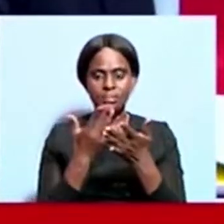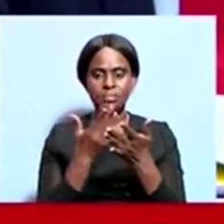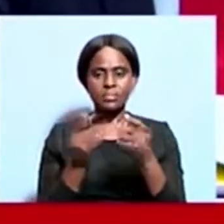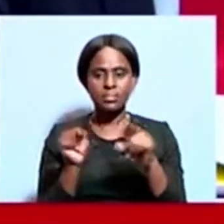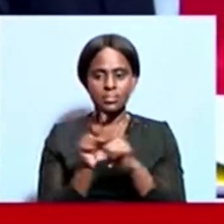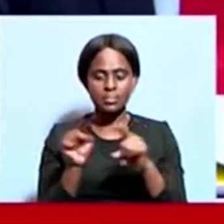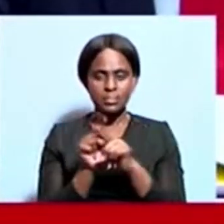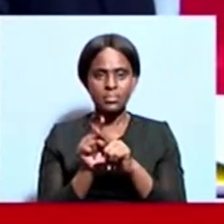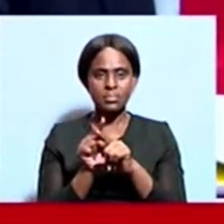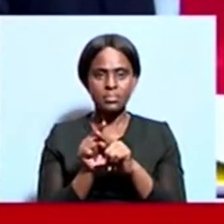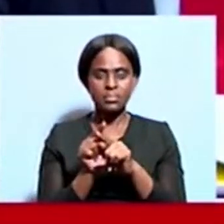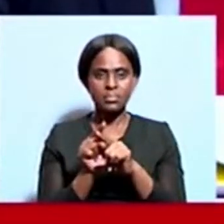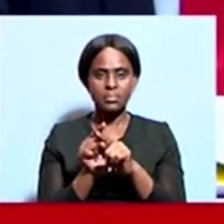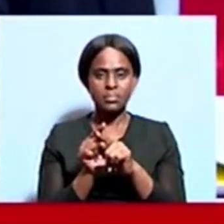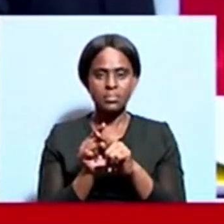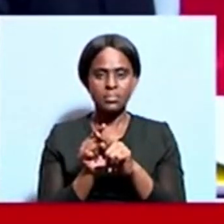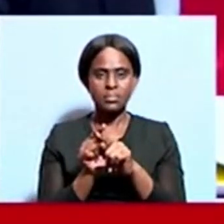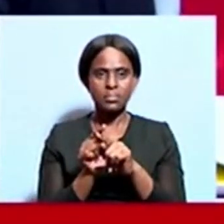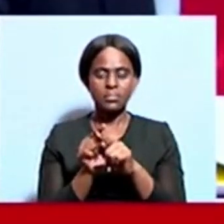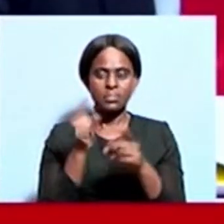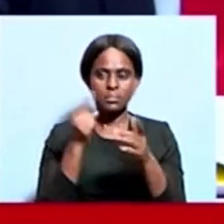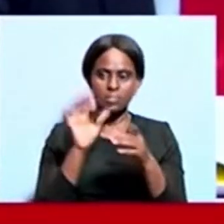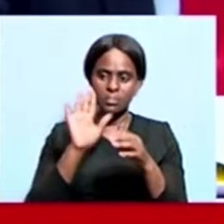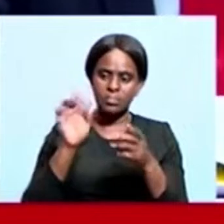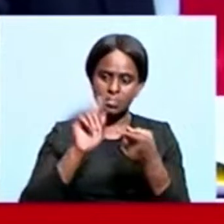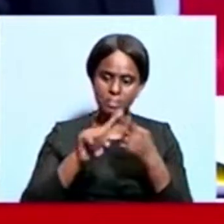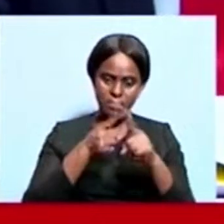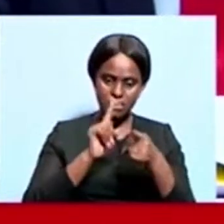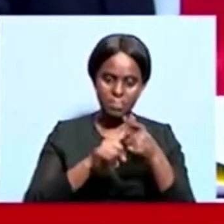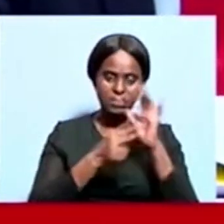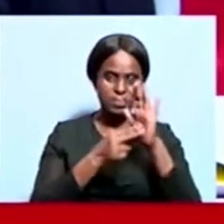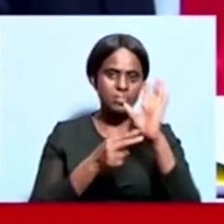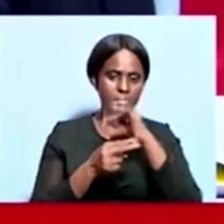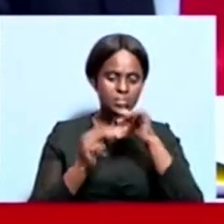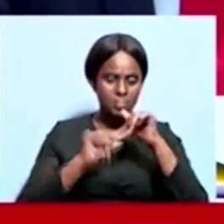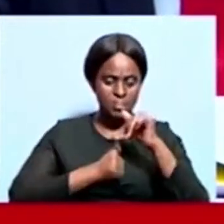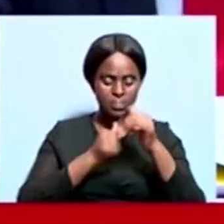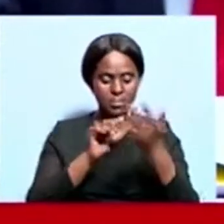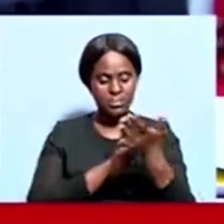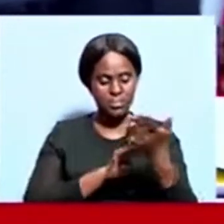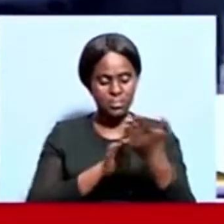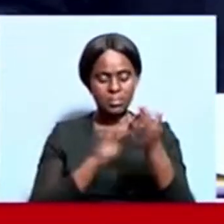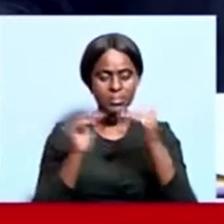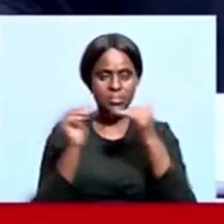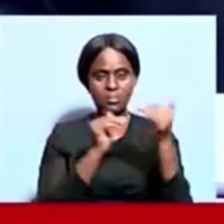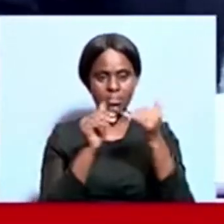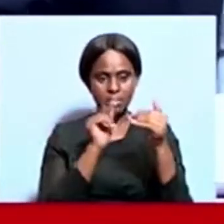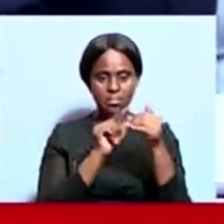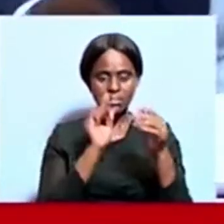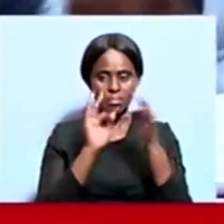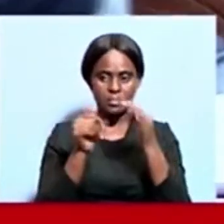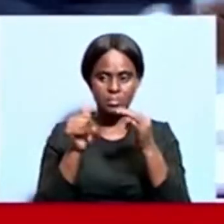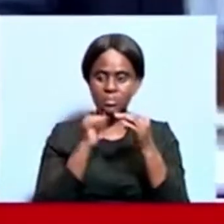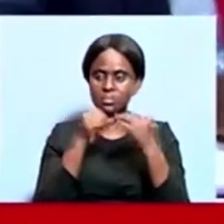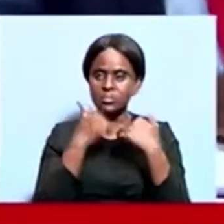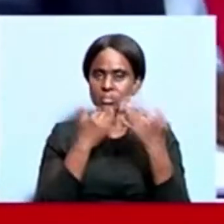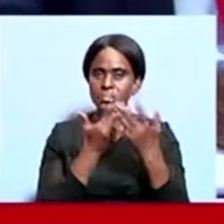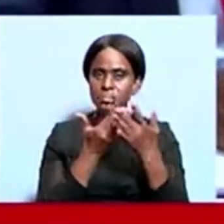the document that your colleague produced to say, no, we base our argument on this. But if you don't have